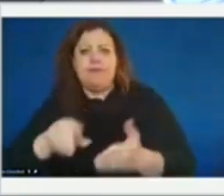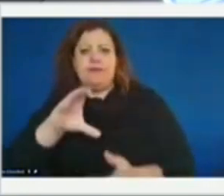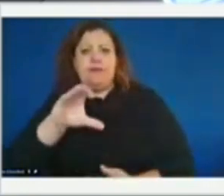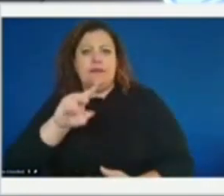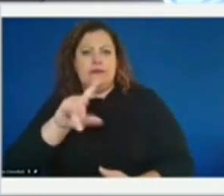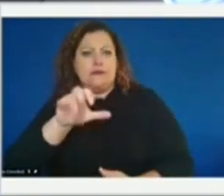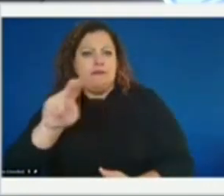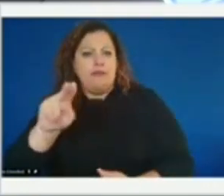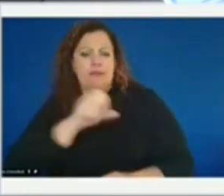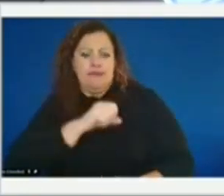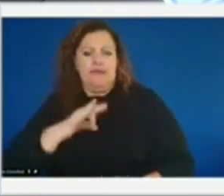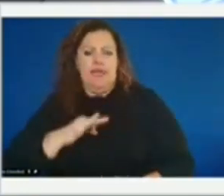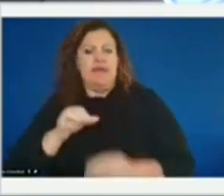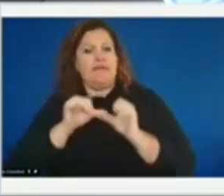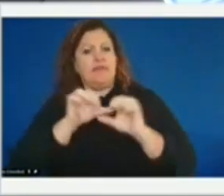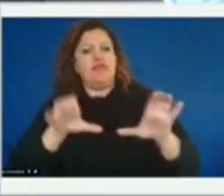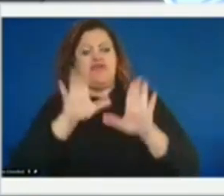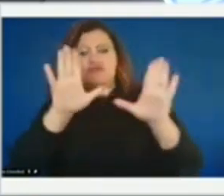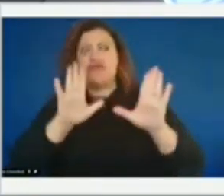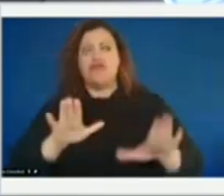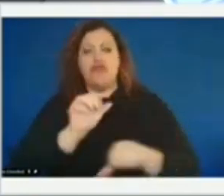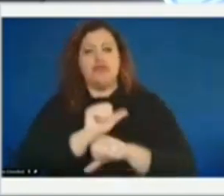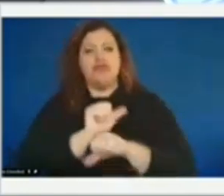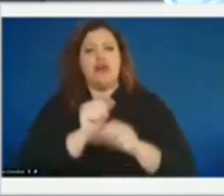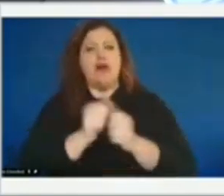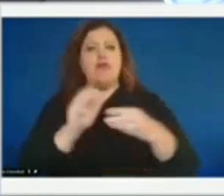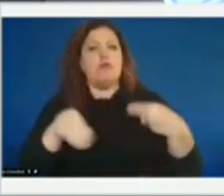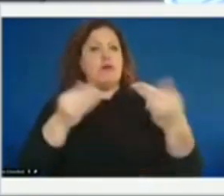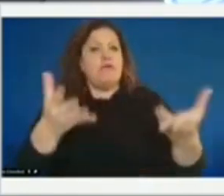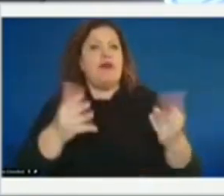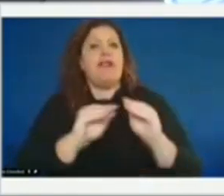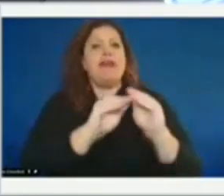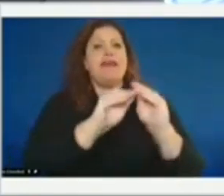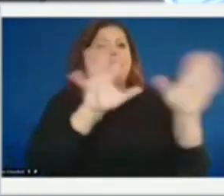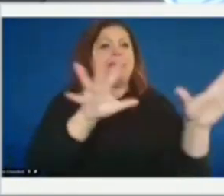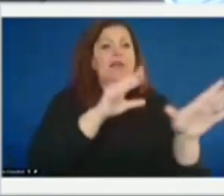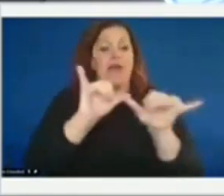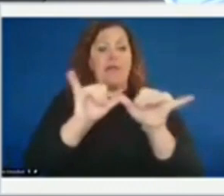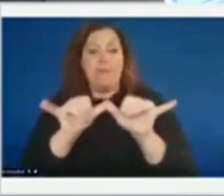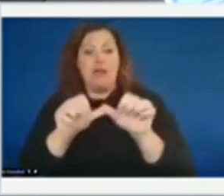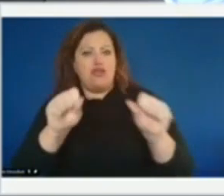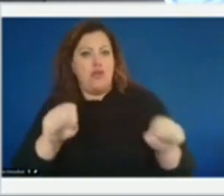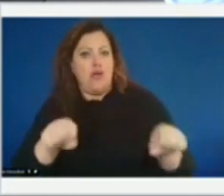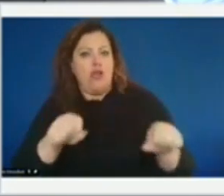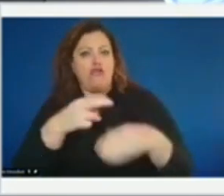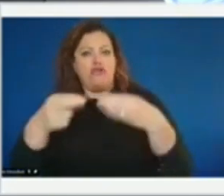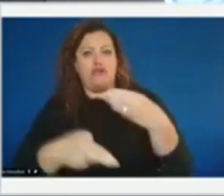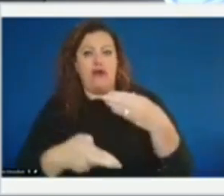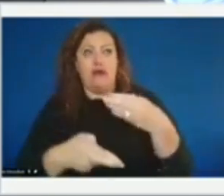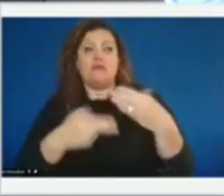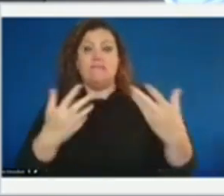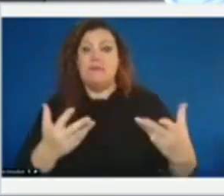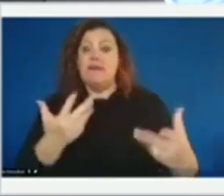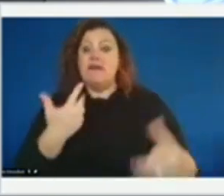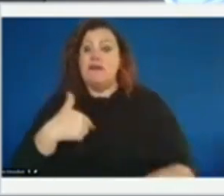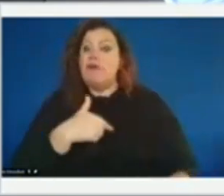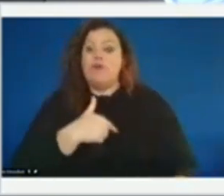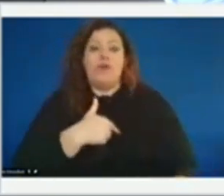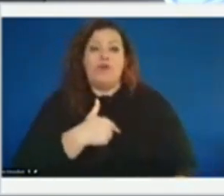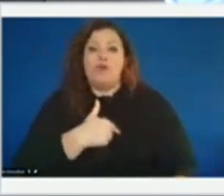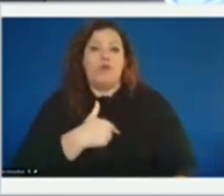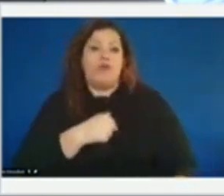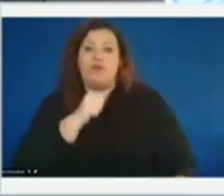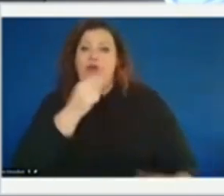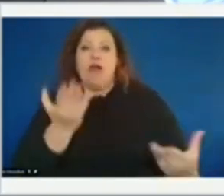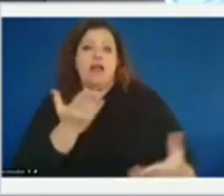do an incredible job of delivering clear and measurable results. And by no means are we here to spike the football today and